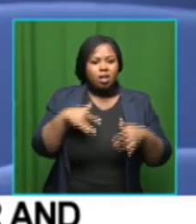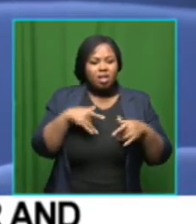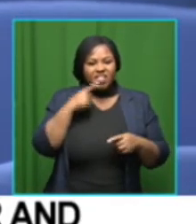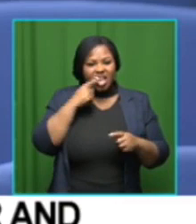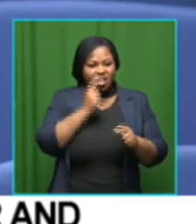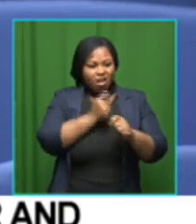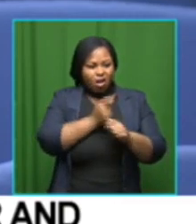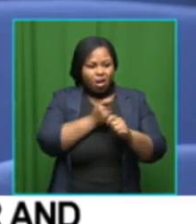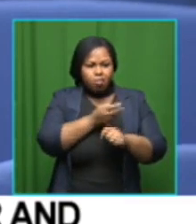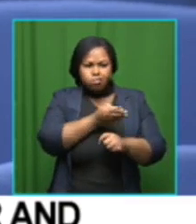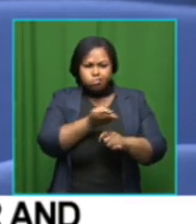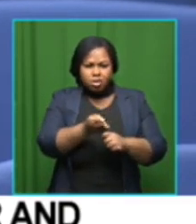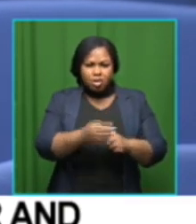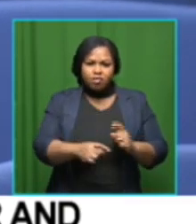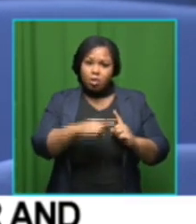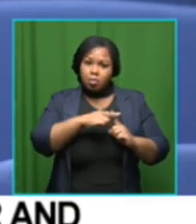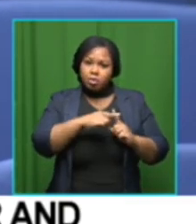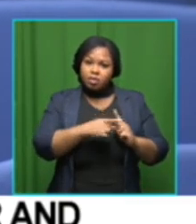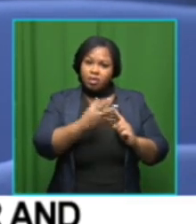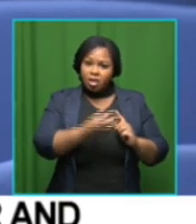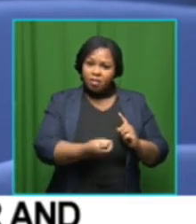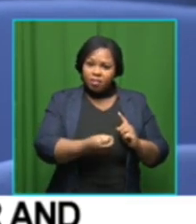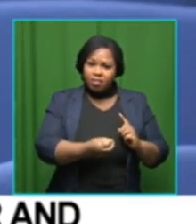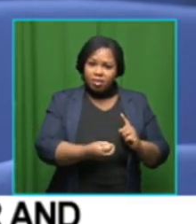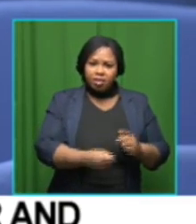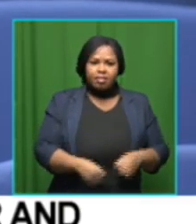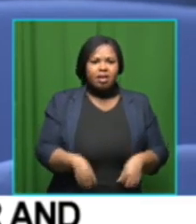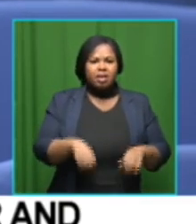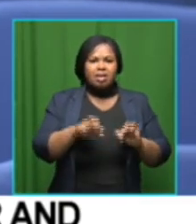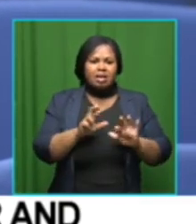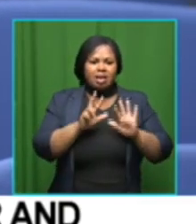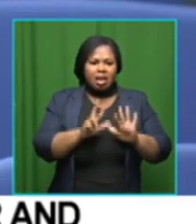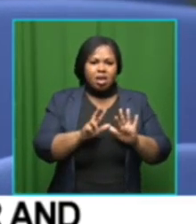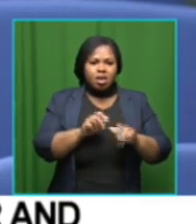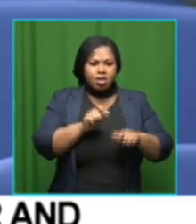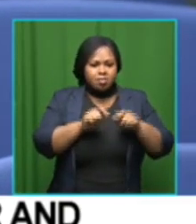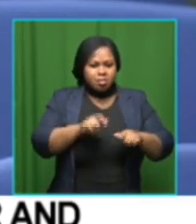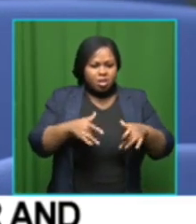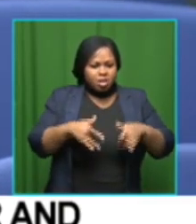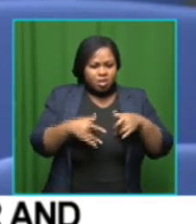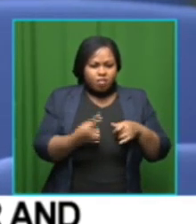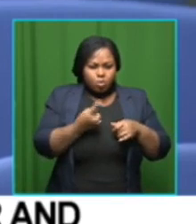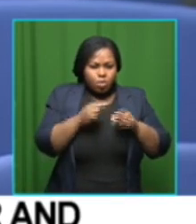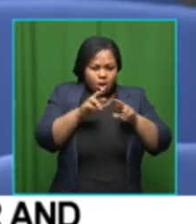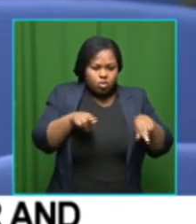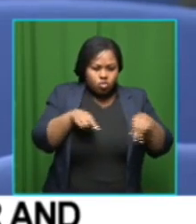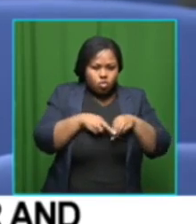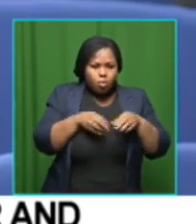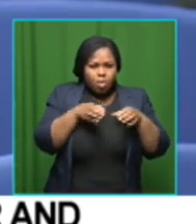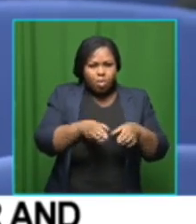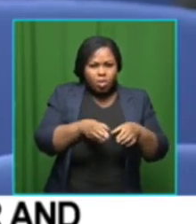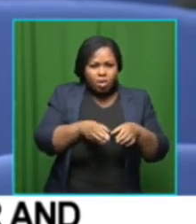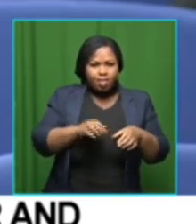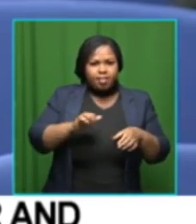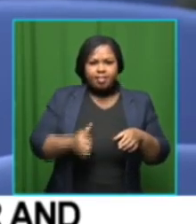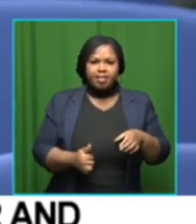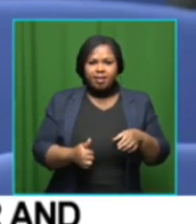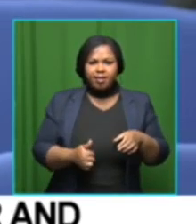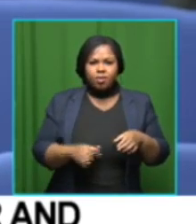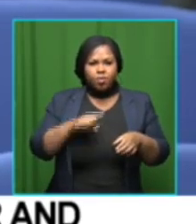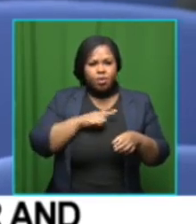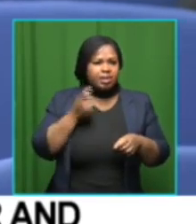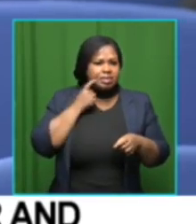people who are positive and live with 8 other people, share a room with 3 other people, what then? If they're socially isolated home, they're going to